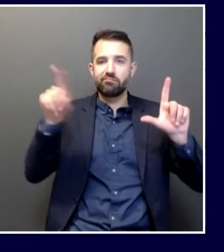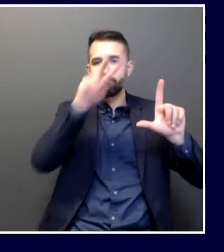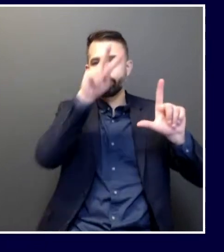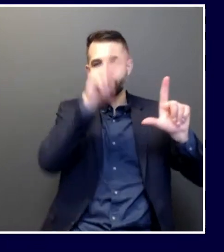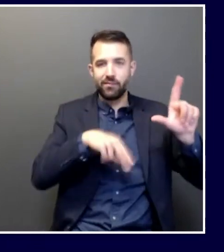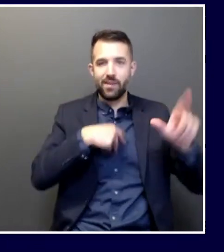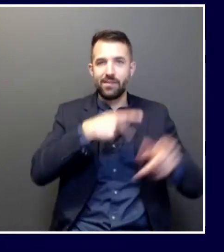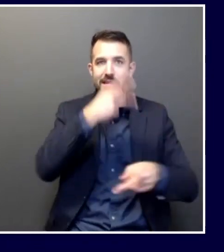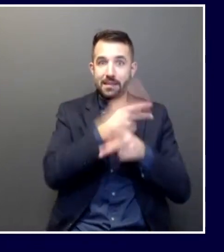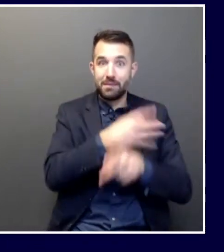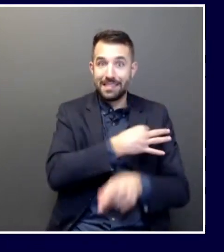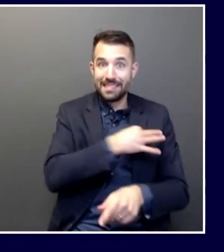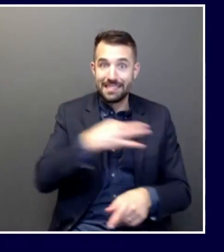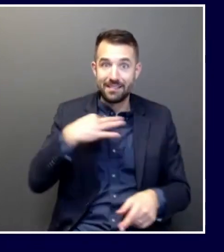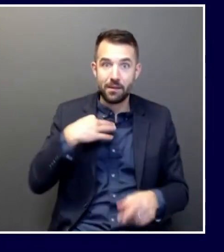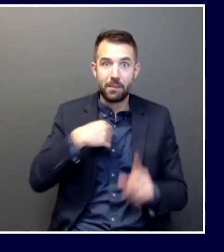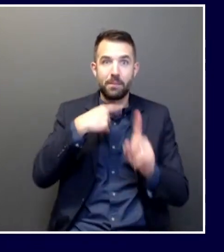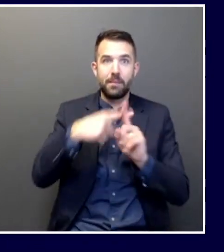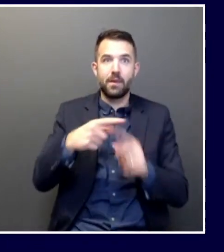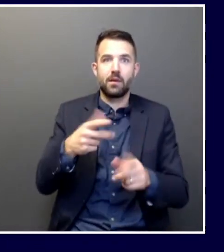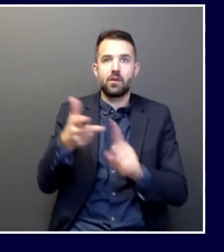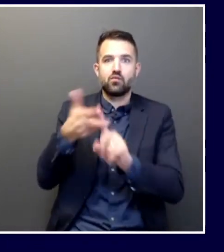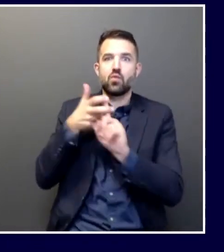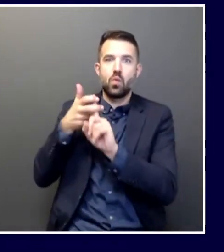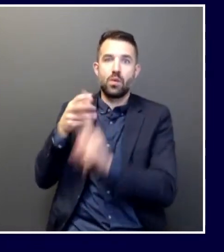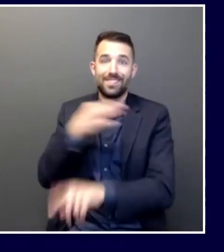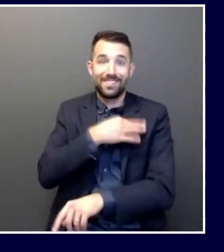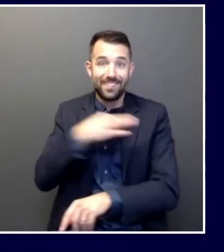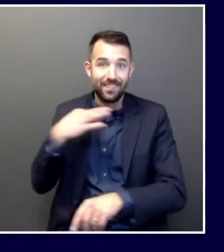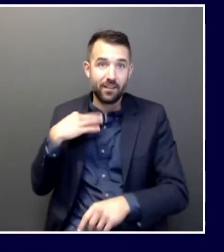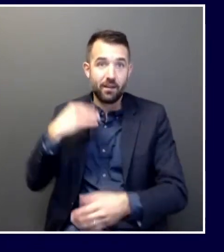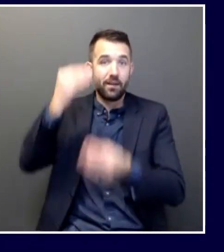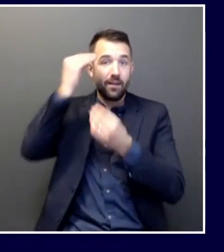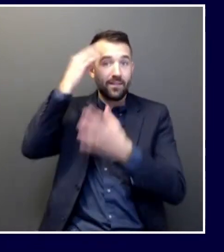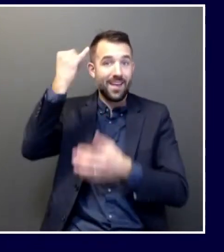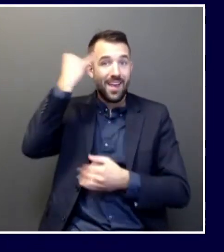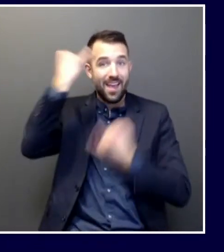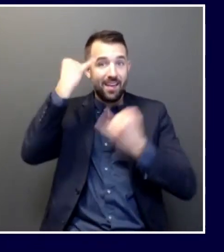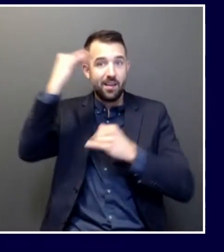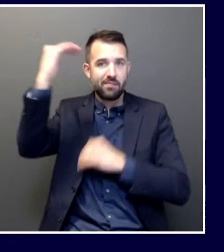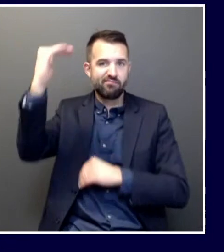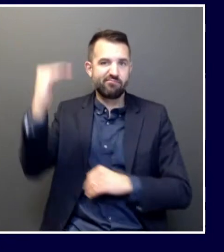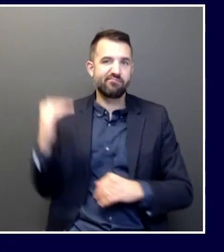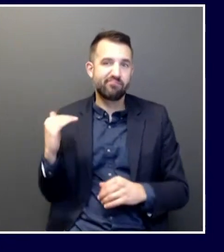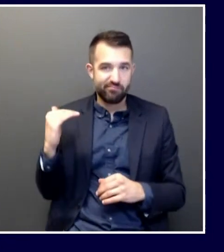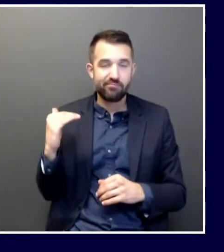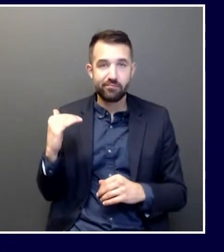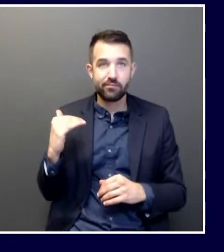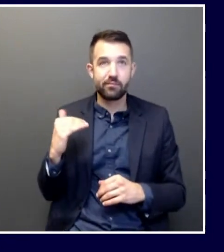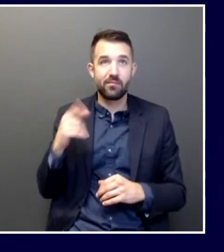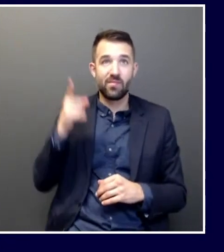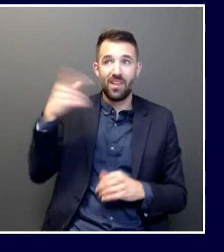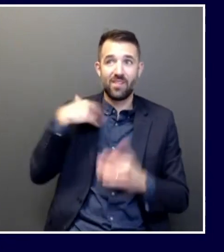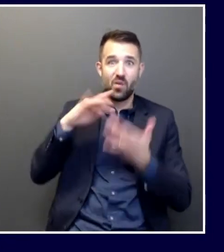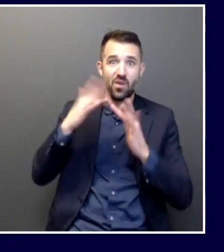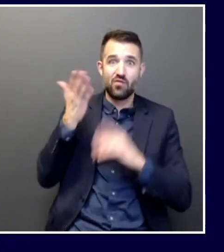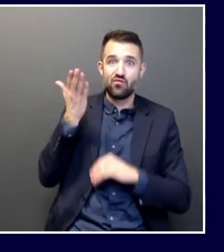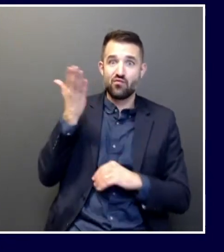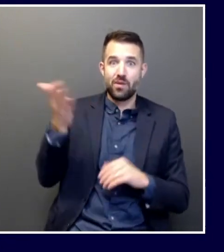that information that facilities might not otherwise know about in terms of what we are able to do to help with